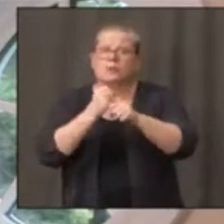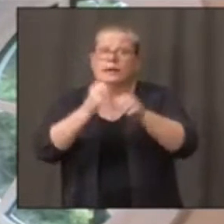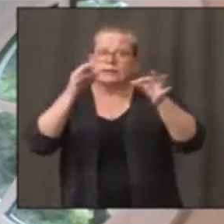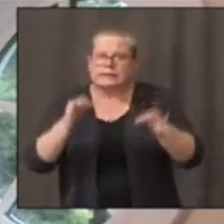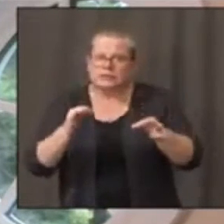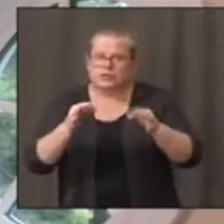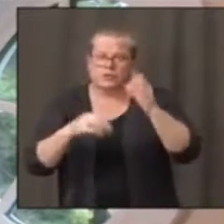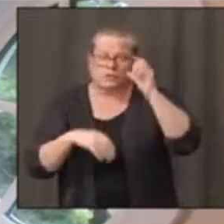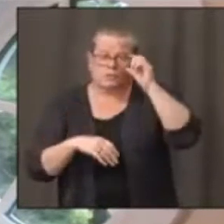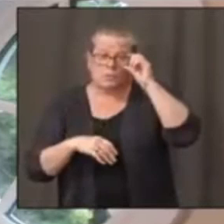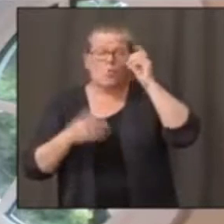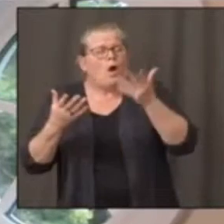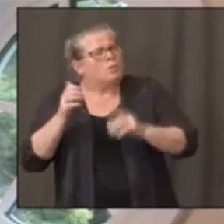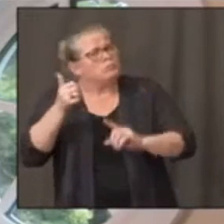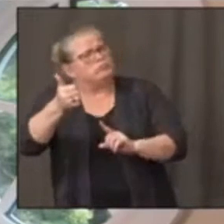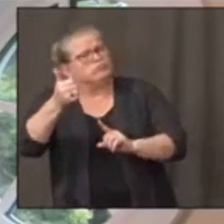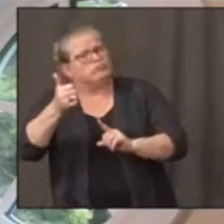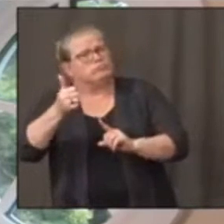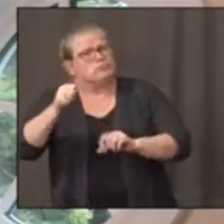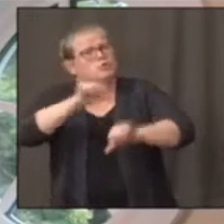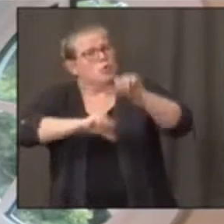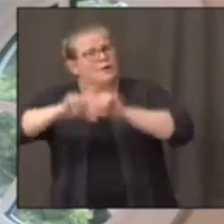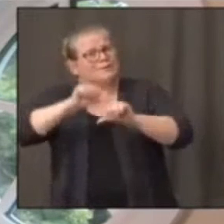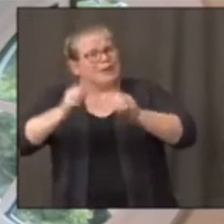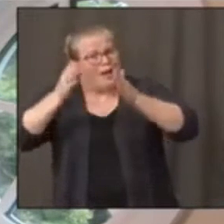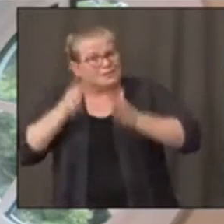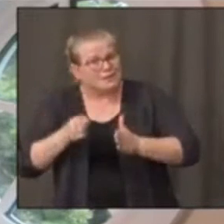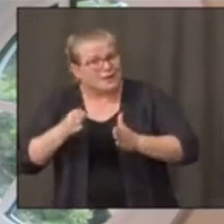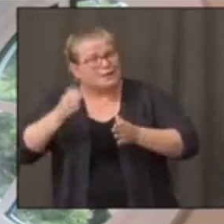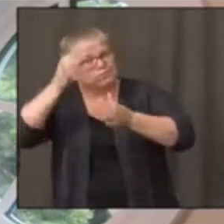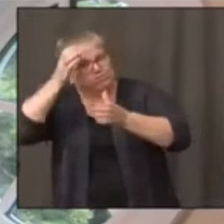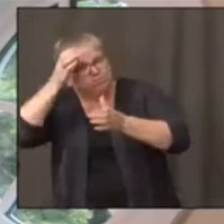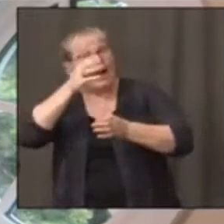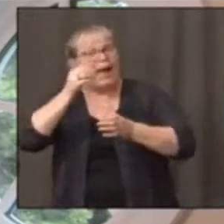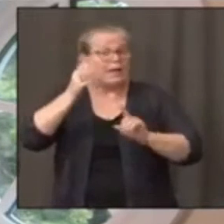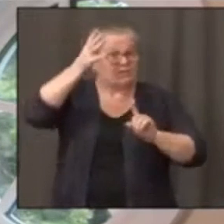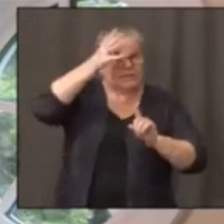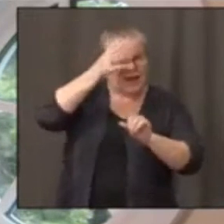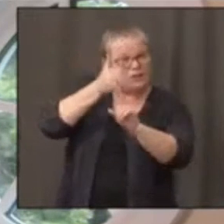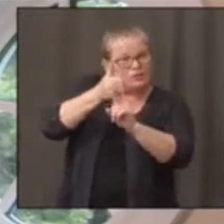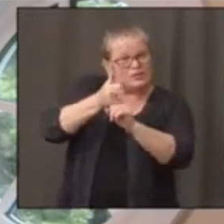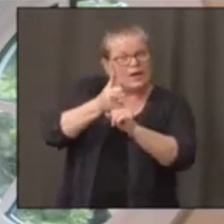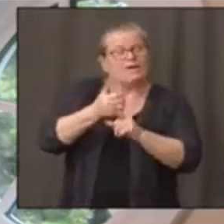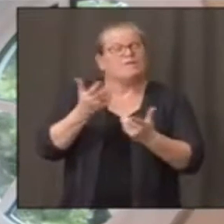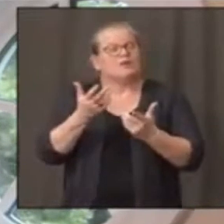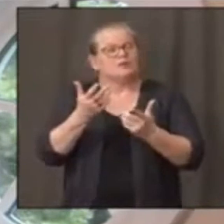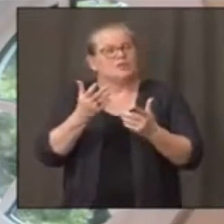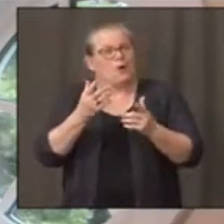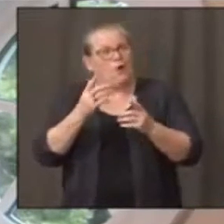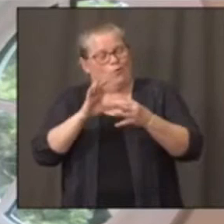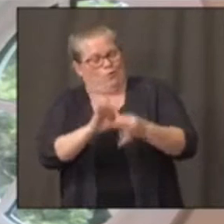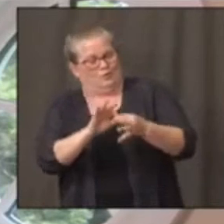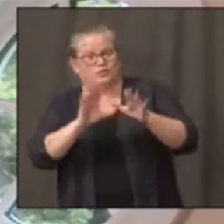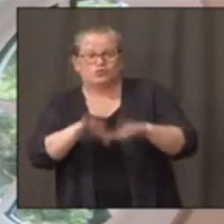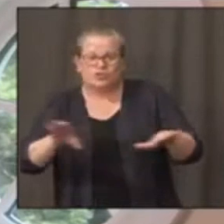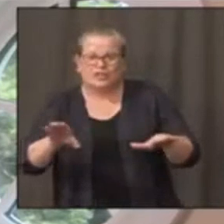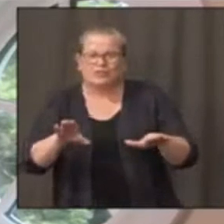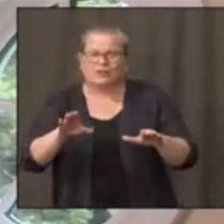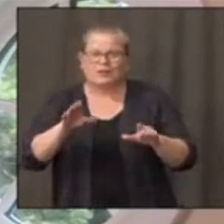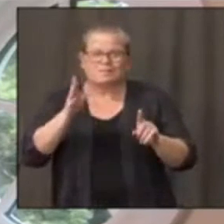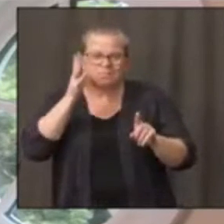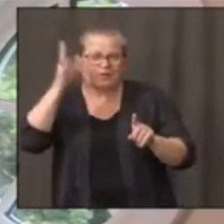So ultimately, when you're looking at your own children, you've got to decide what in your gut makes you feel comfortable.